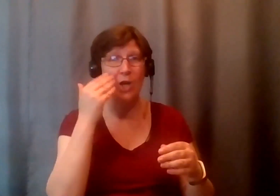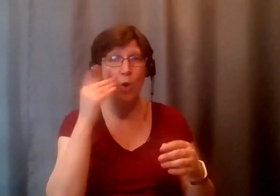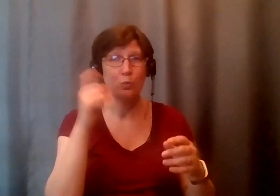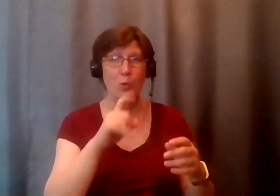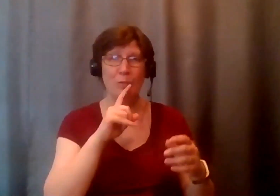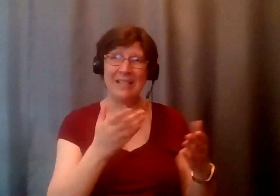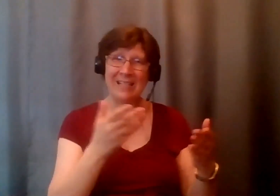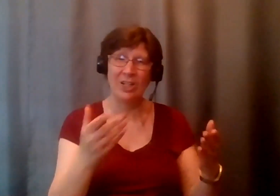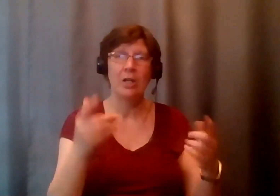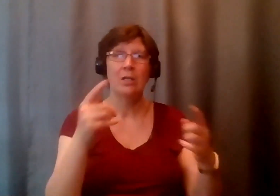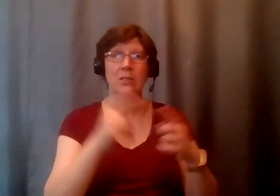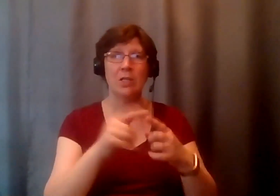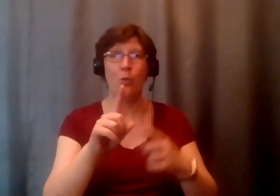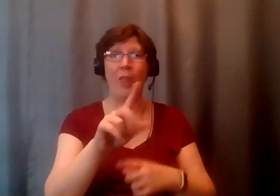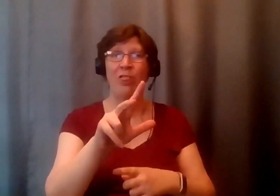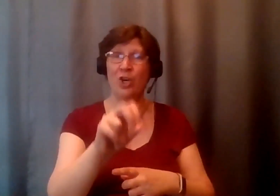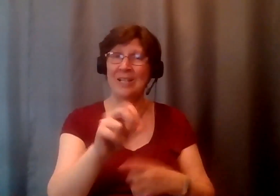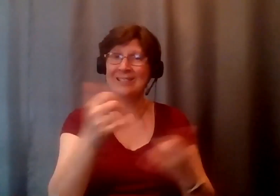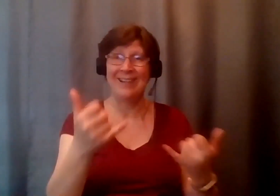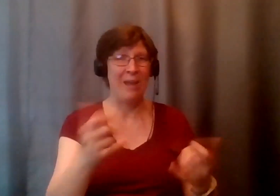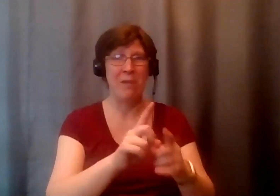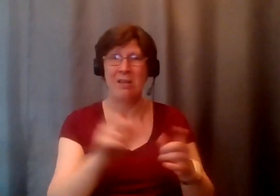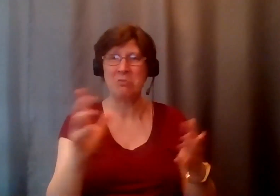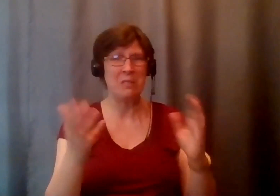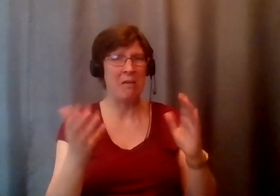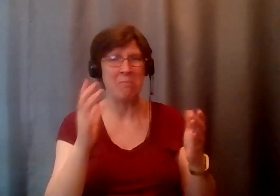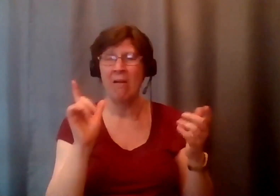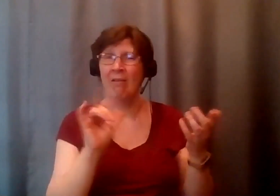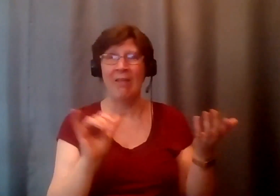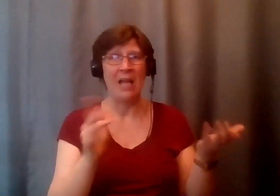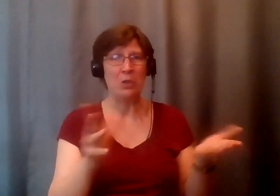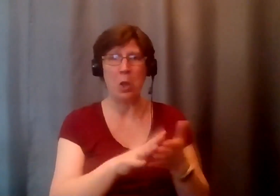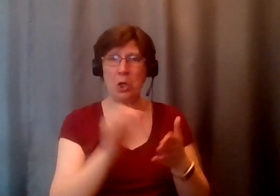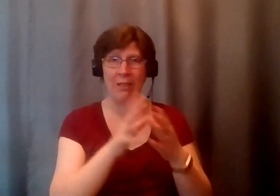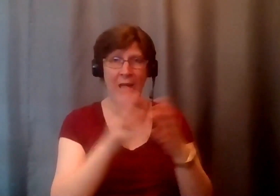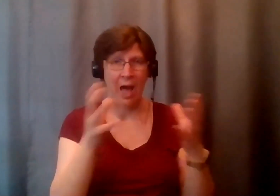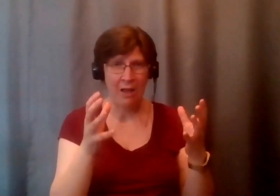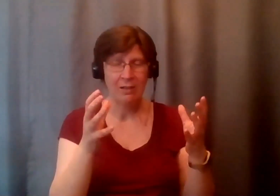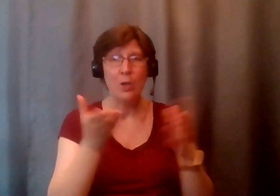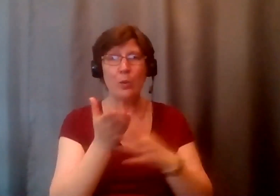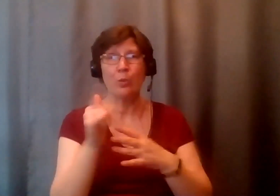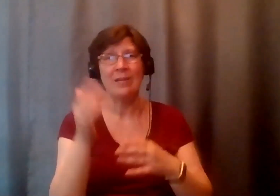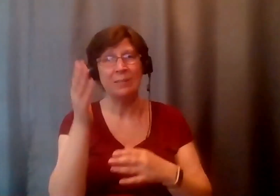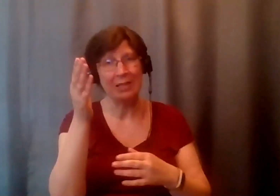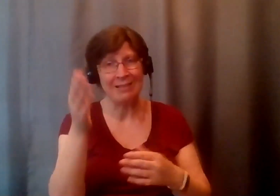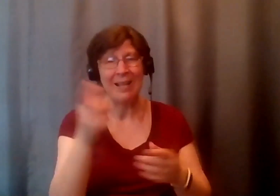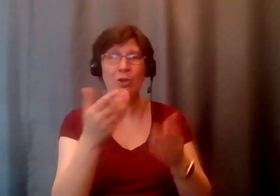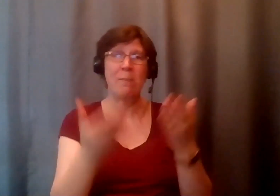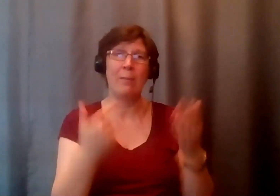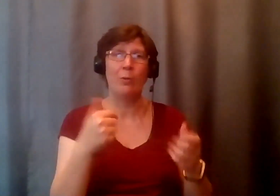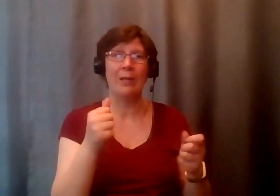be on here until 1:30, but you guys seem like y'all learned a lot during this presentation, and maybe we